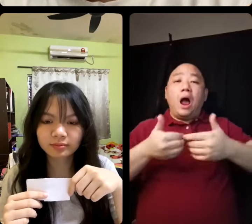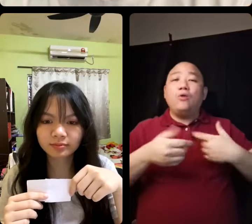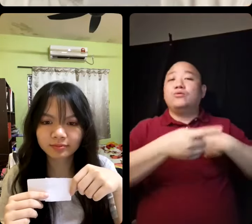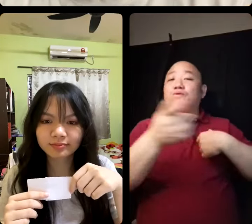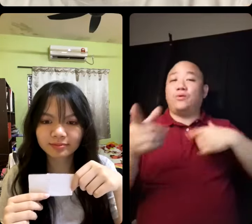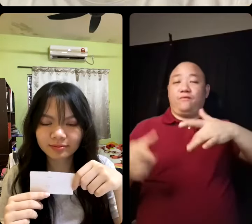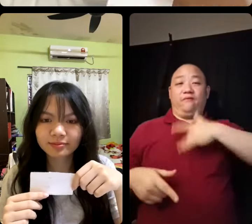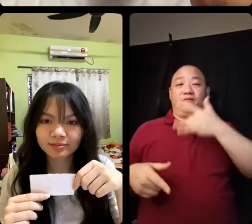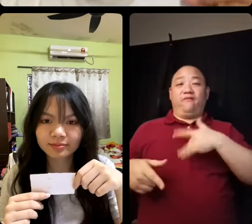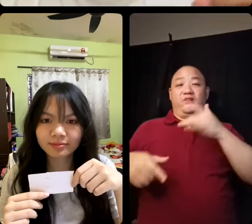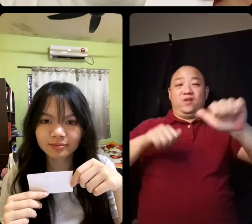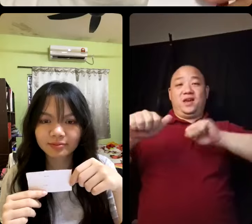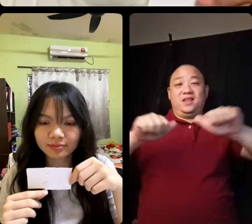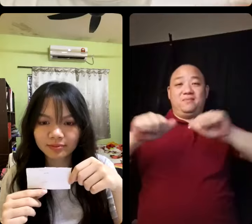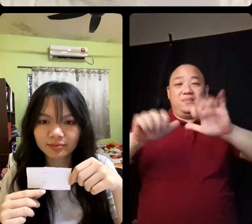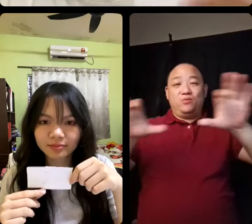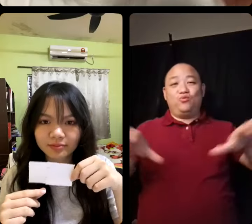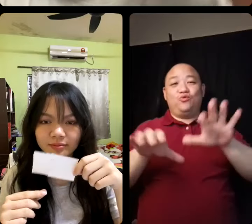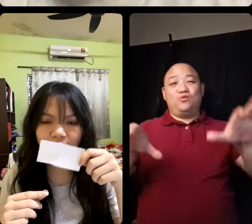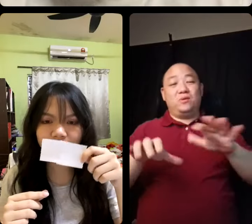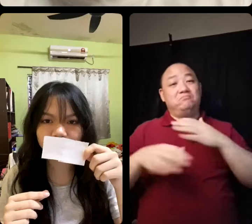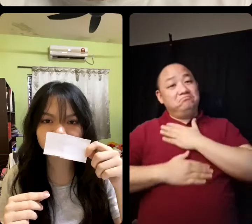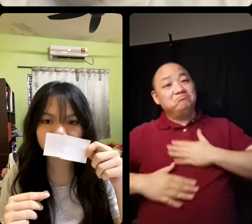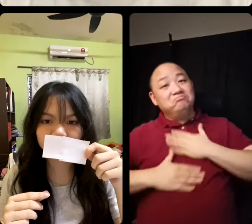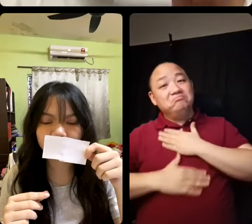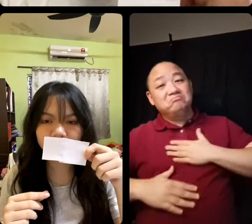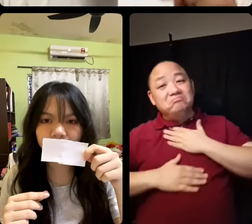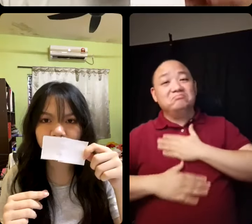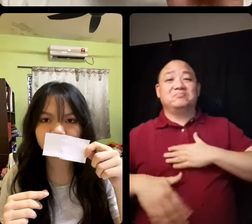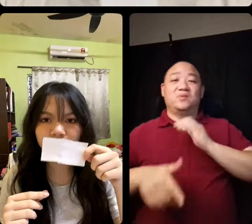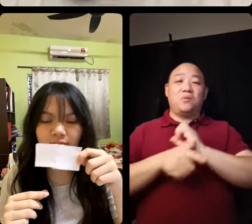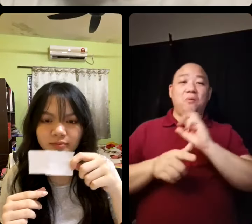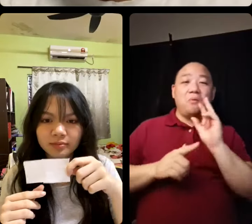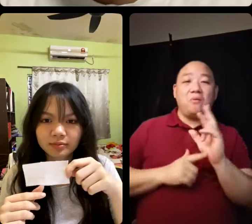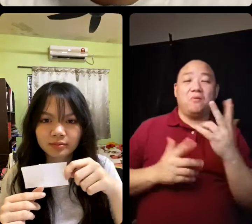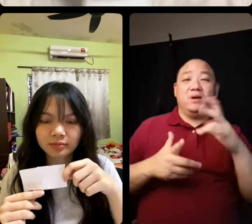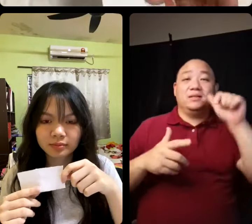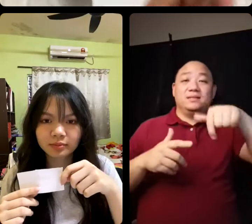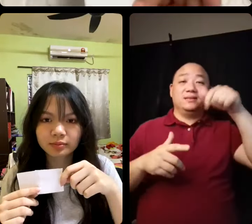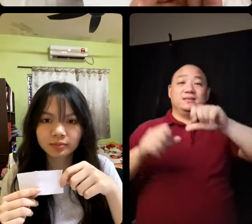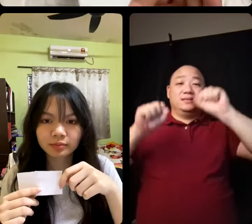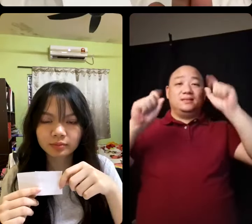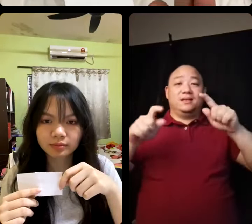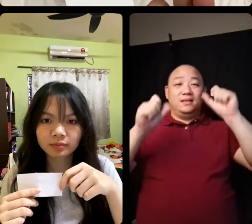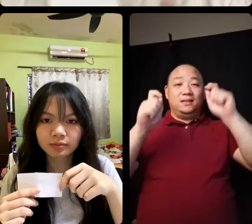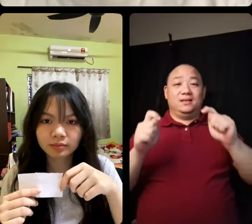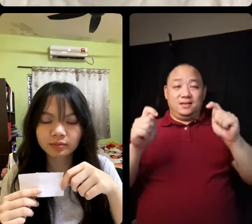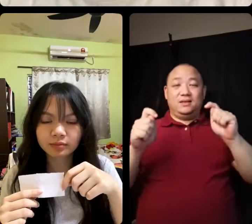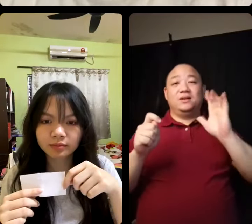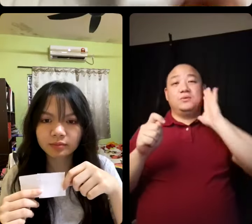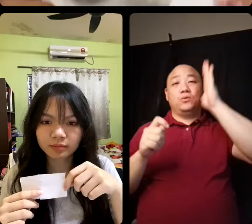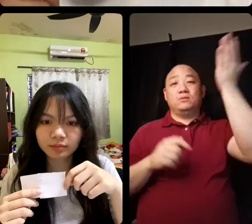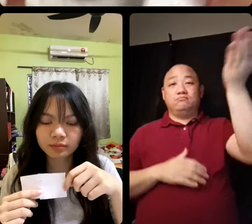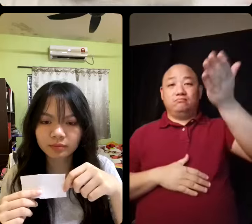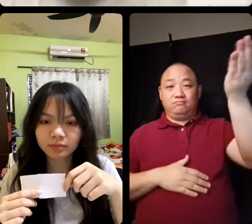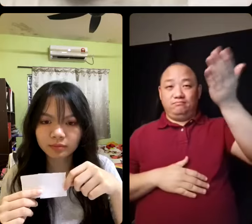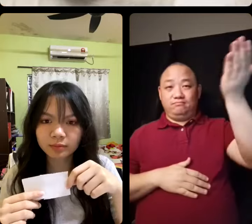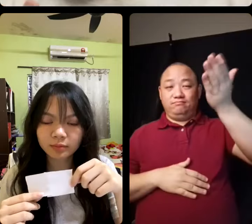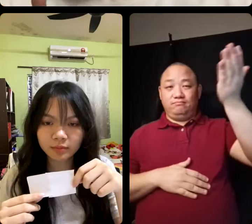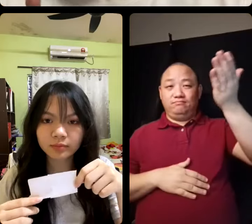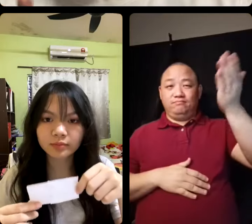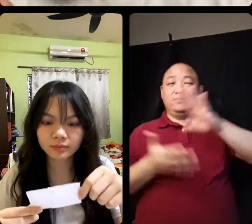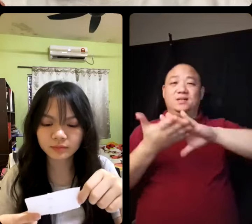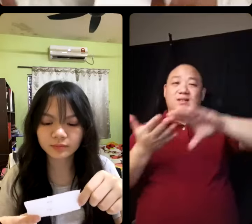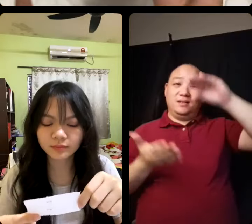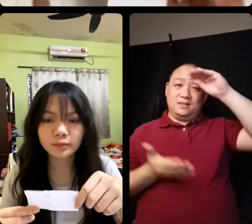comment. All right. And guess what, everyone? In this Saturday, we are going to touch on a session together to learn some strategy